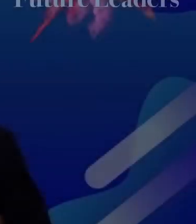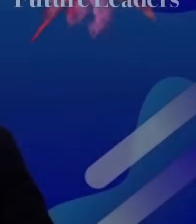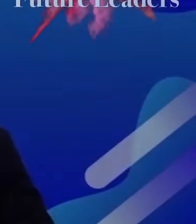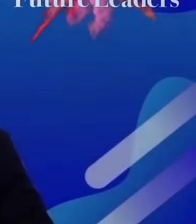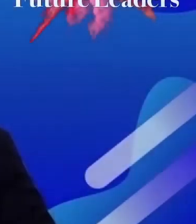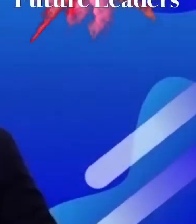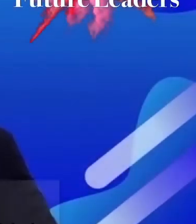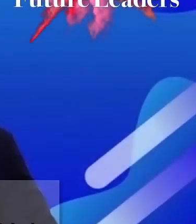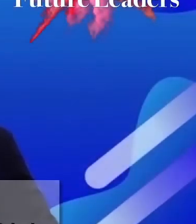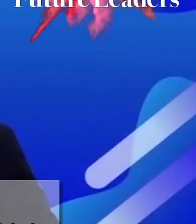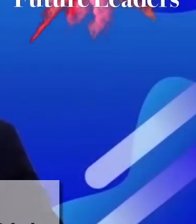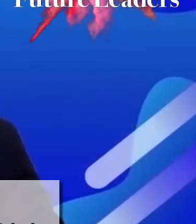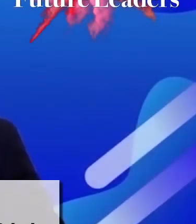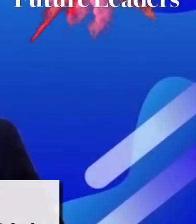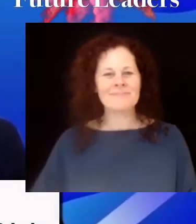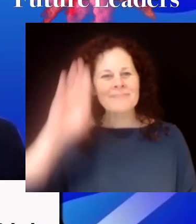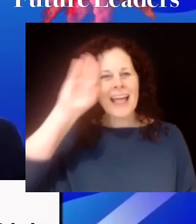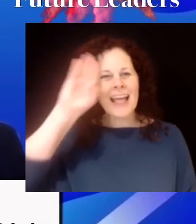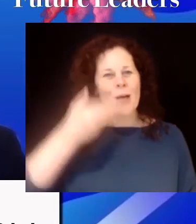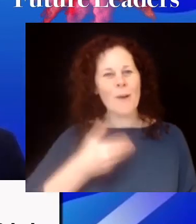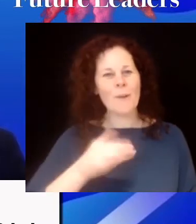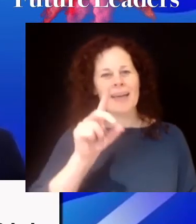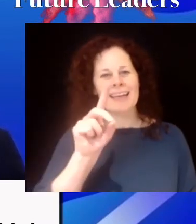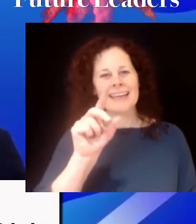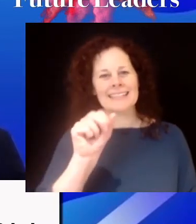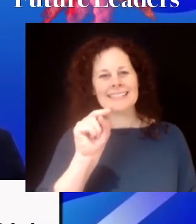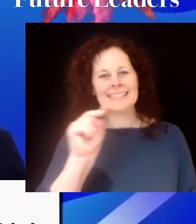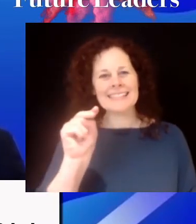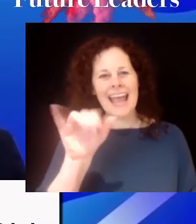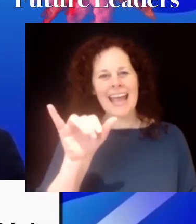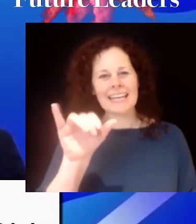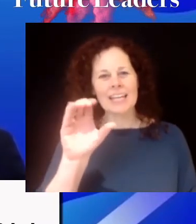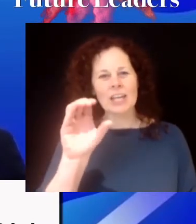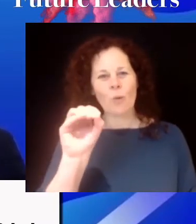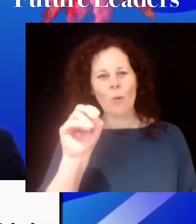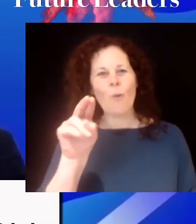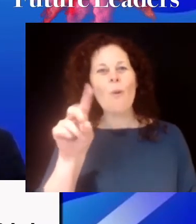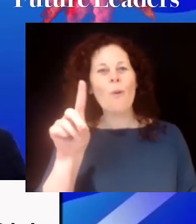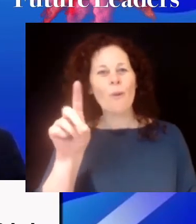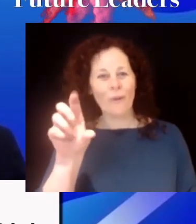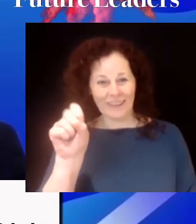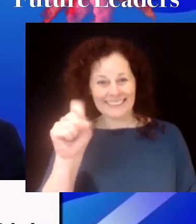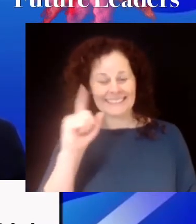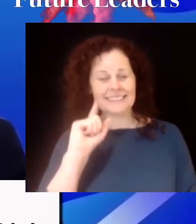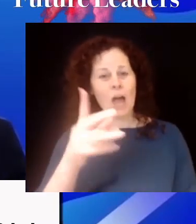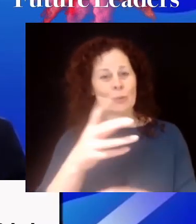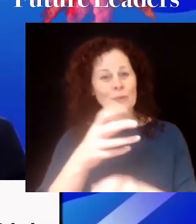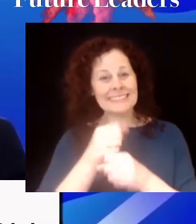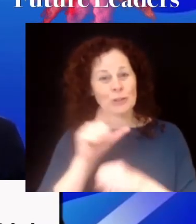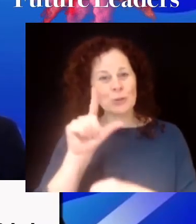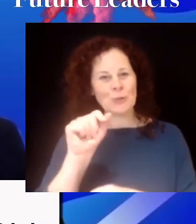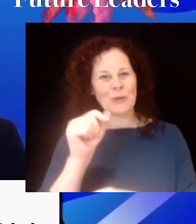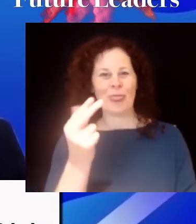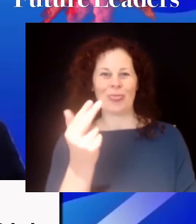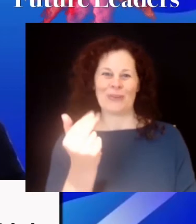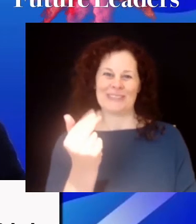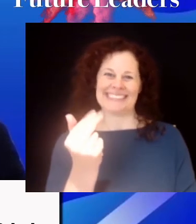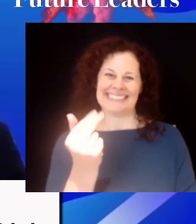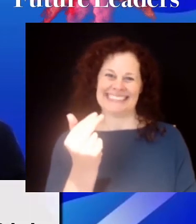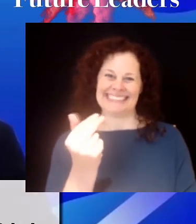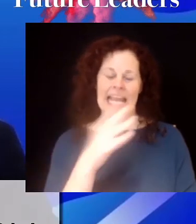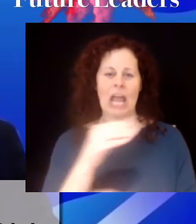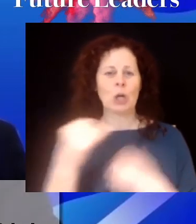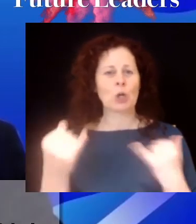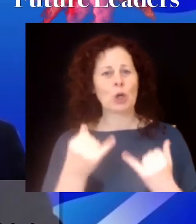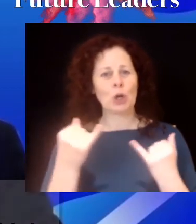Hello, my name is Danny Cords, 2013 recipient of the David Barzilai GSBA Scholarship, Ruby Slipper donor, and current GSBA